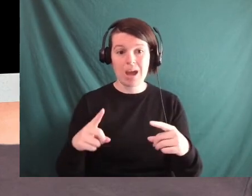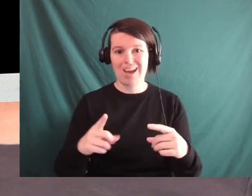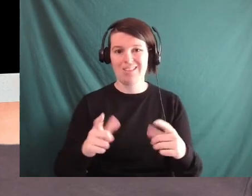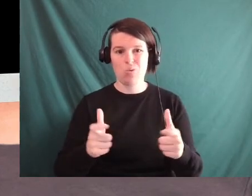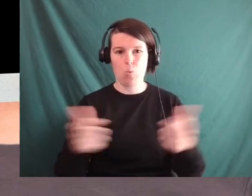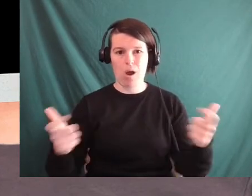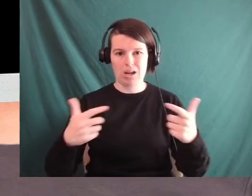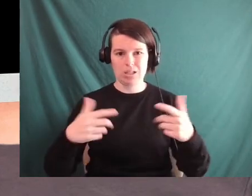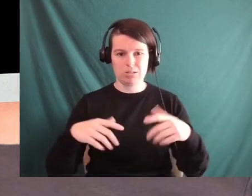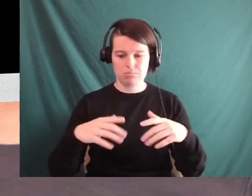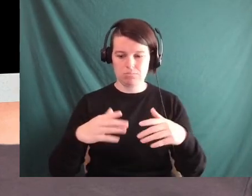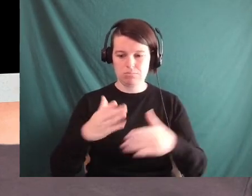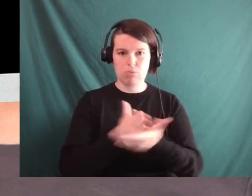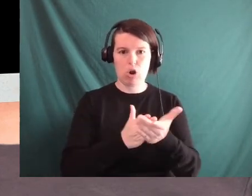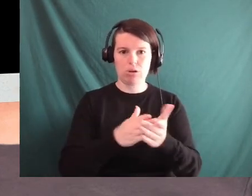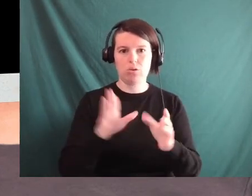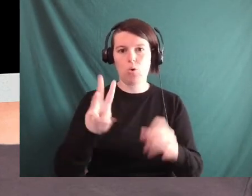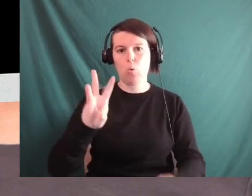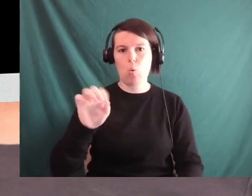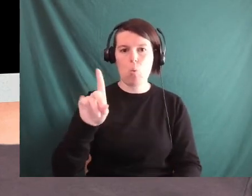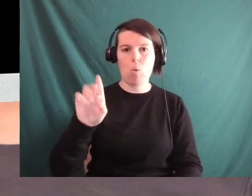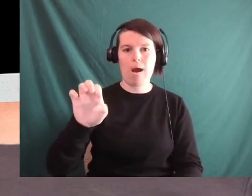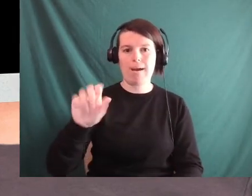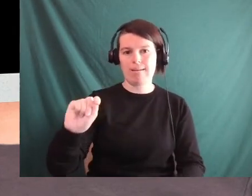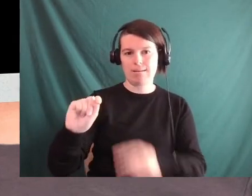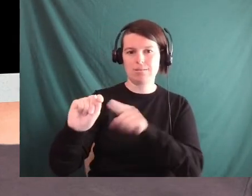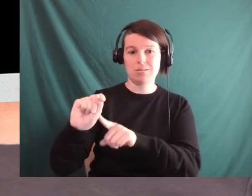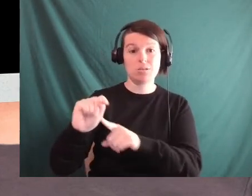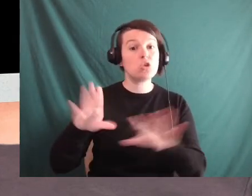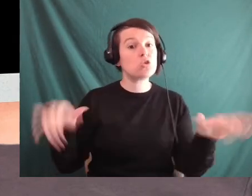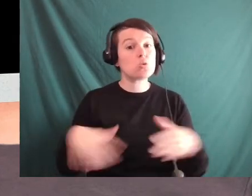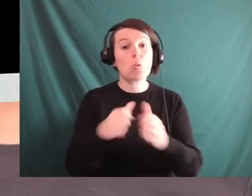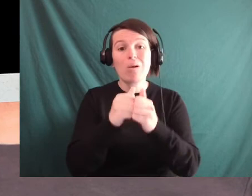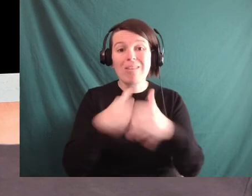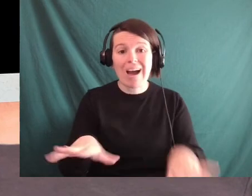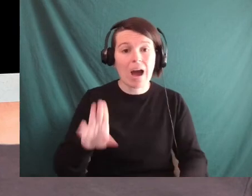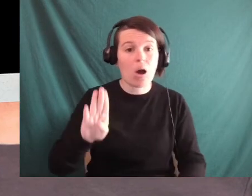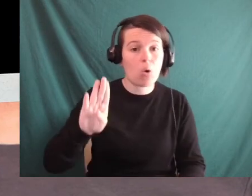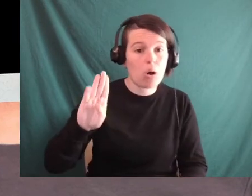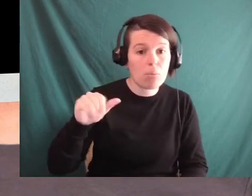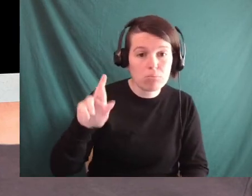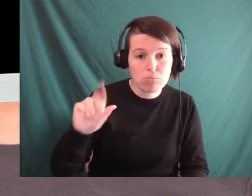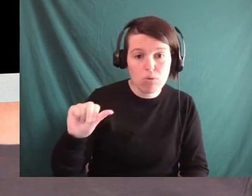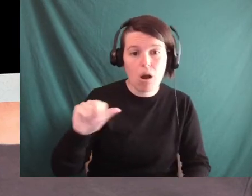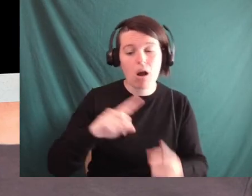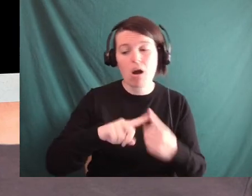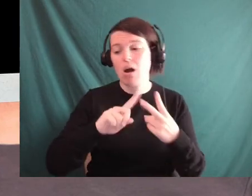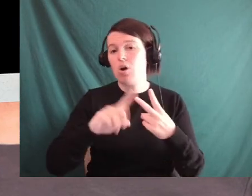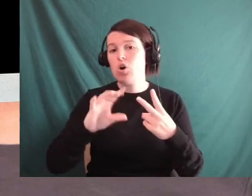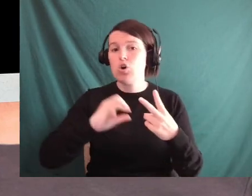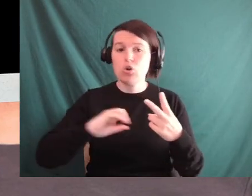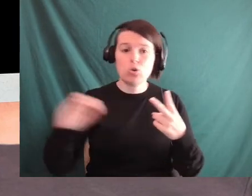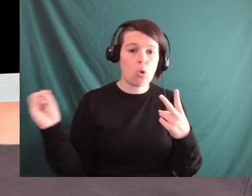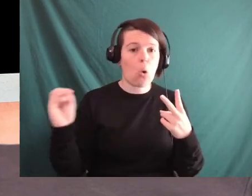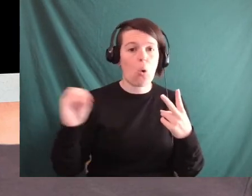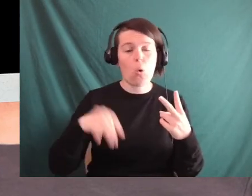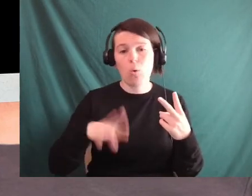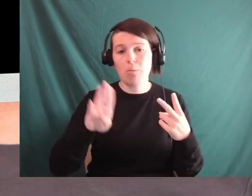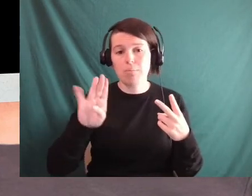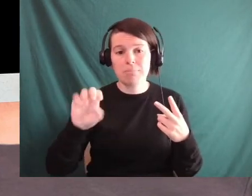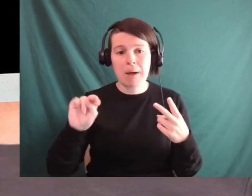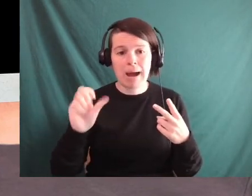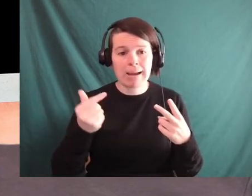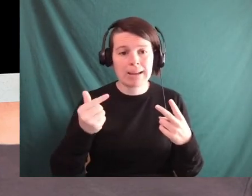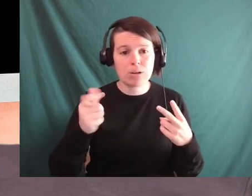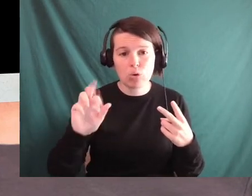your chest. You want to take this measurement when you're not binding or wearing a bra. You wrap the tape measure, basically